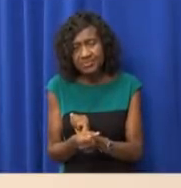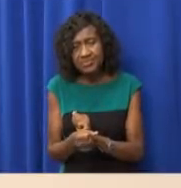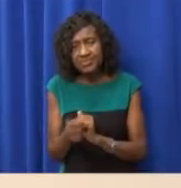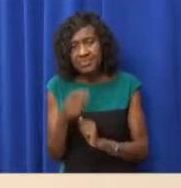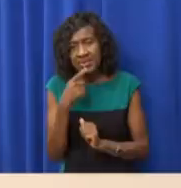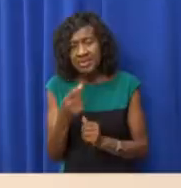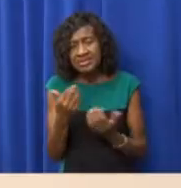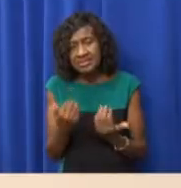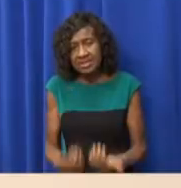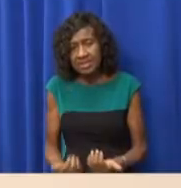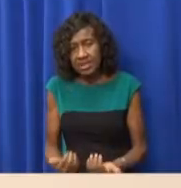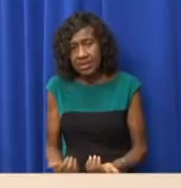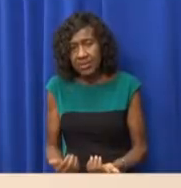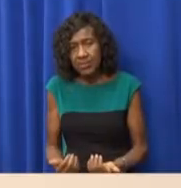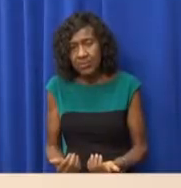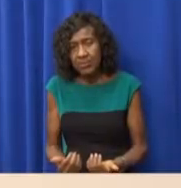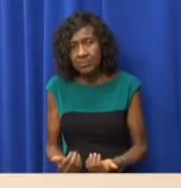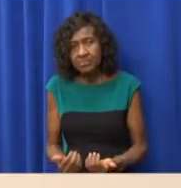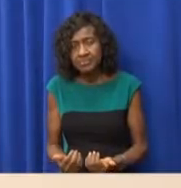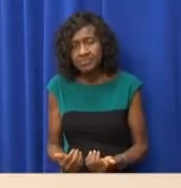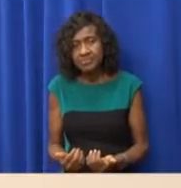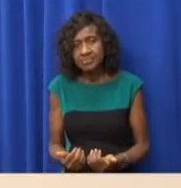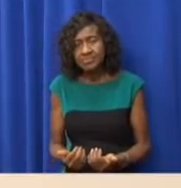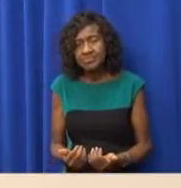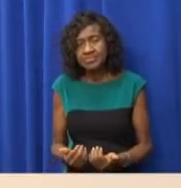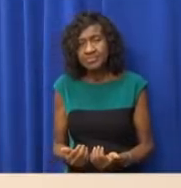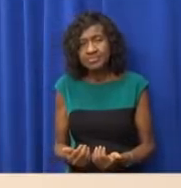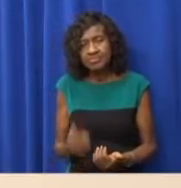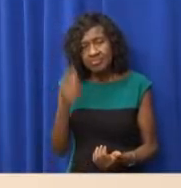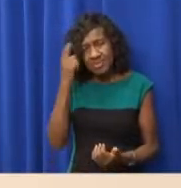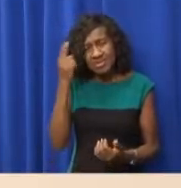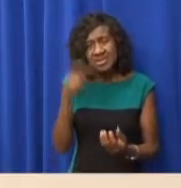now is, are the businesses